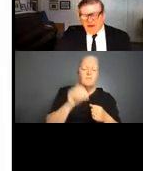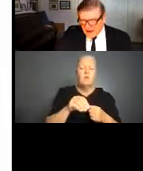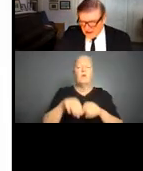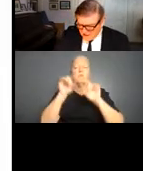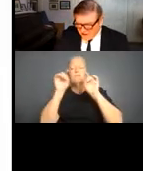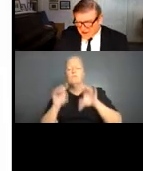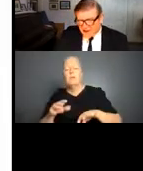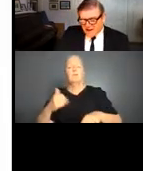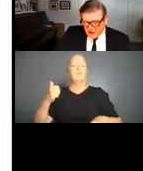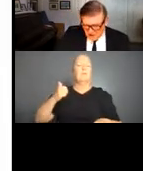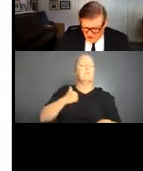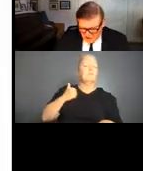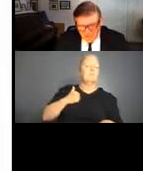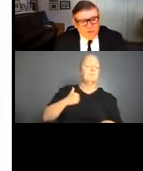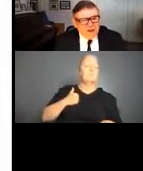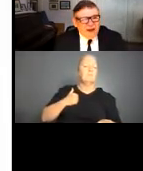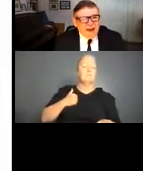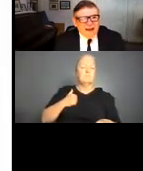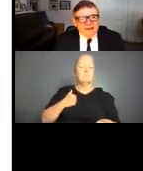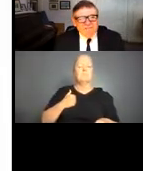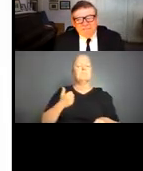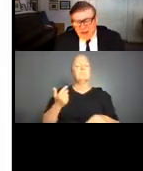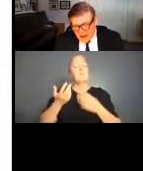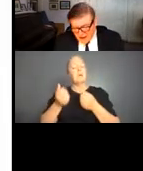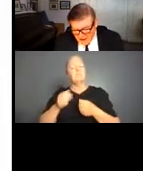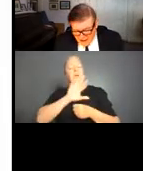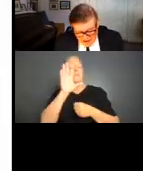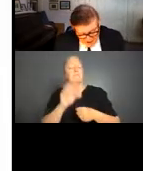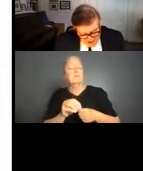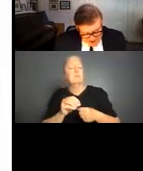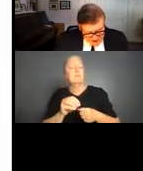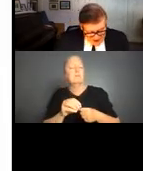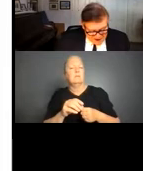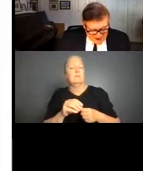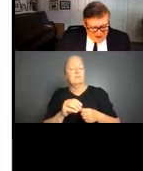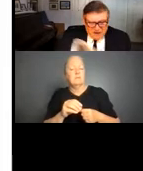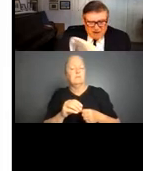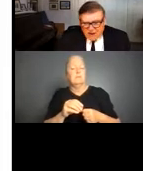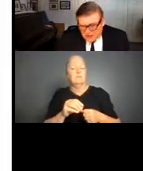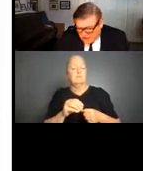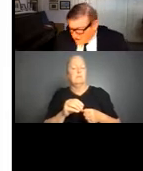also find that there was a big